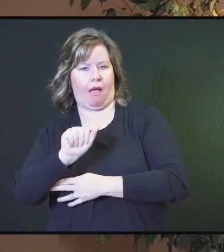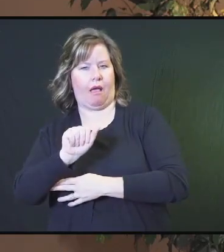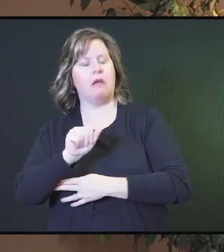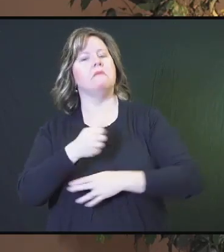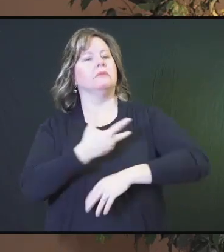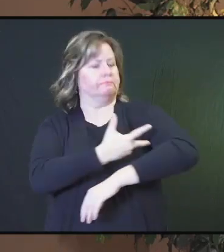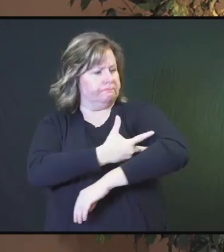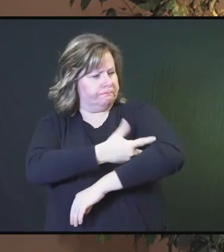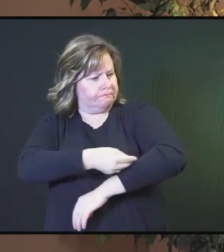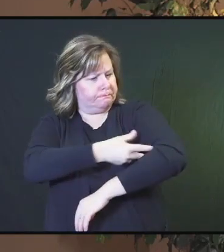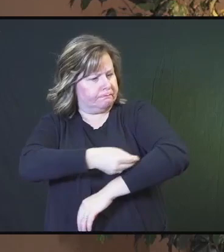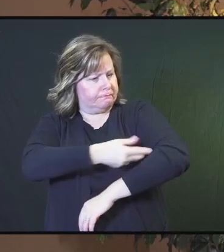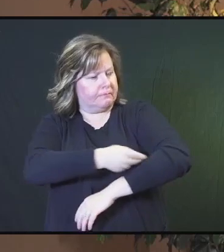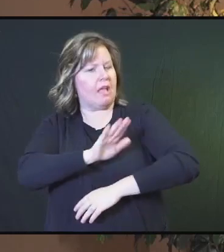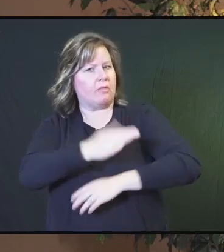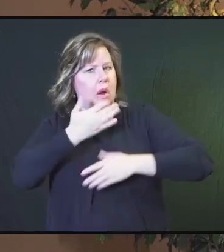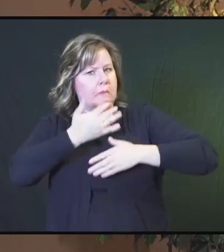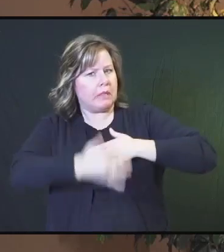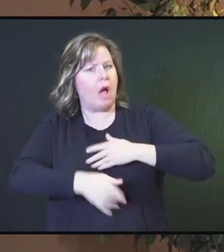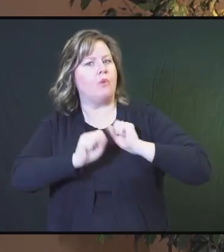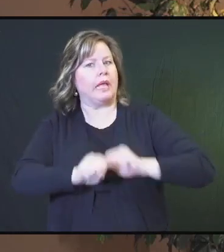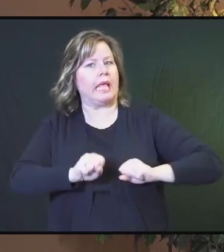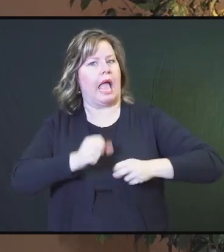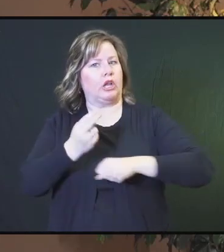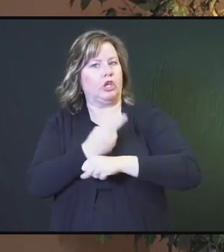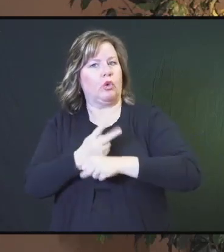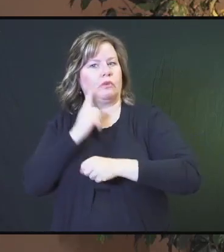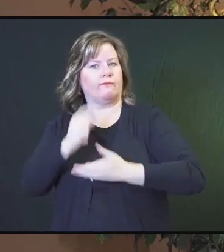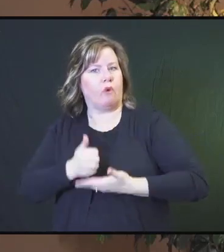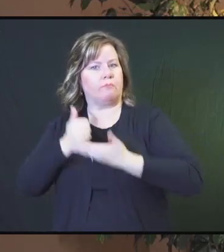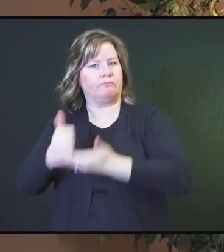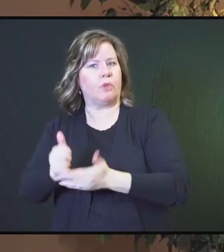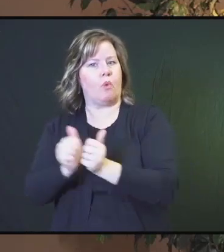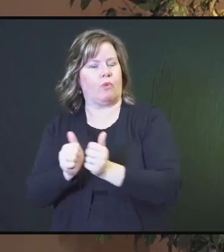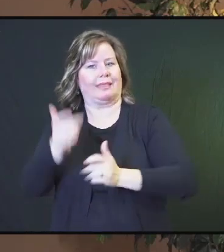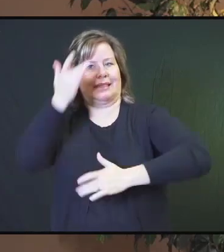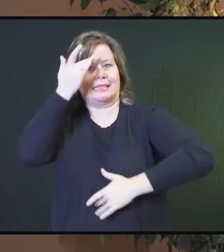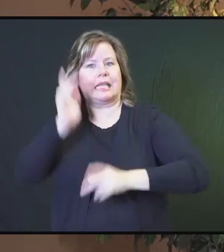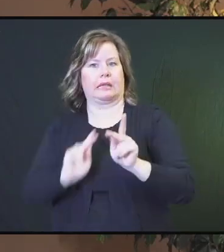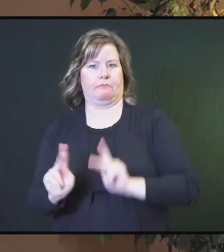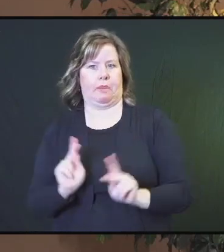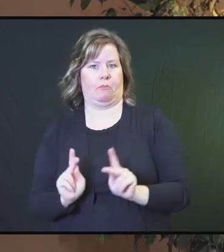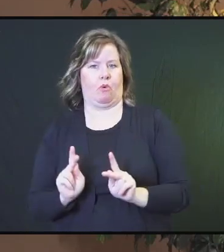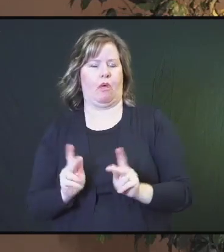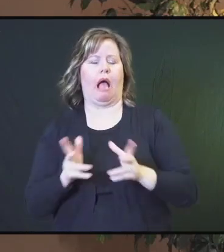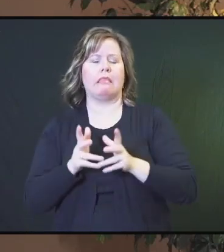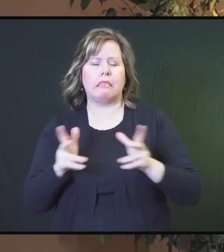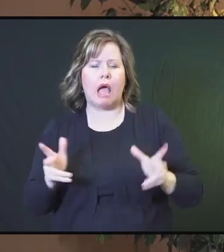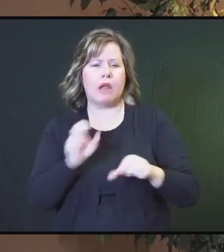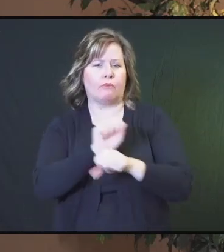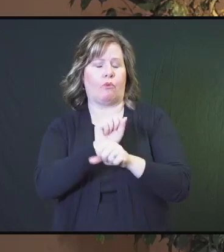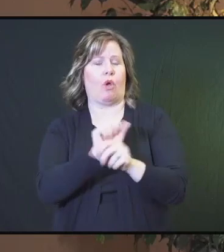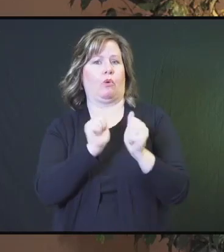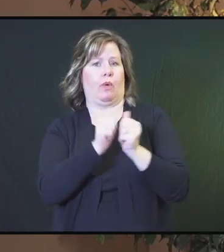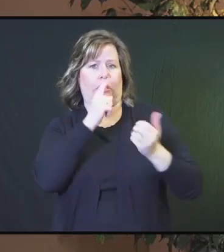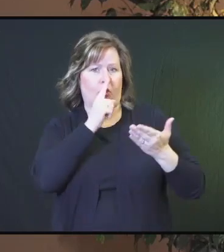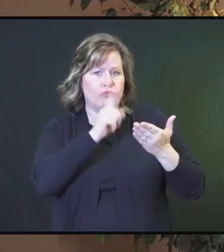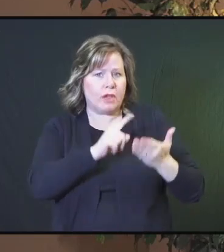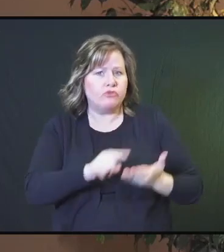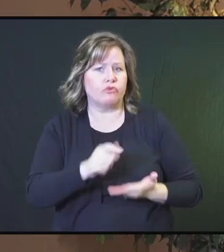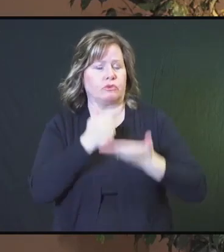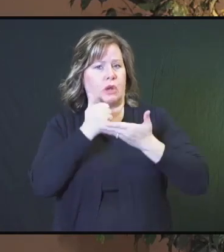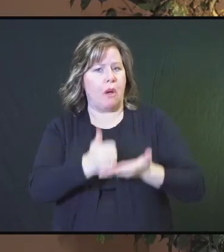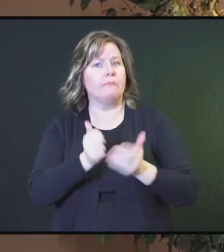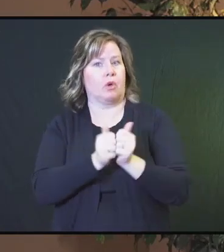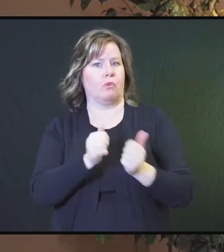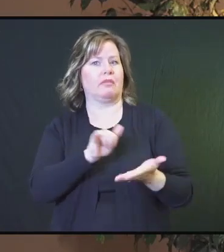can use their immune response to help the sick person. And there's a lot of promise behind that research, and we hope that that becomes available